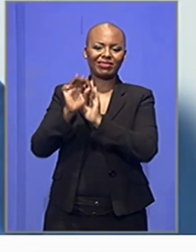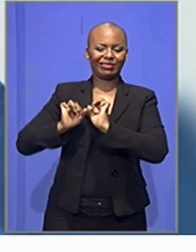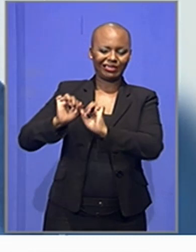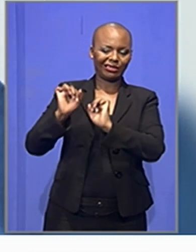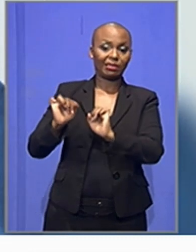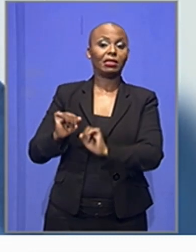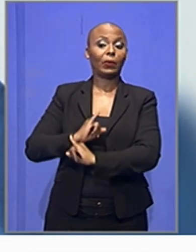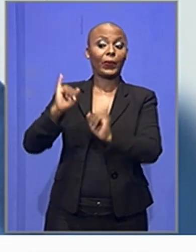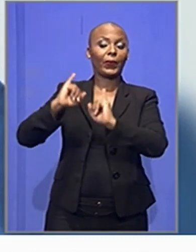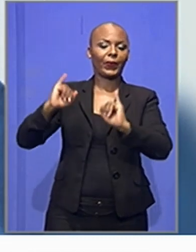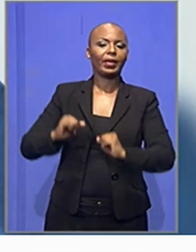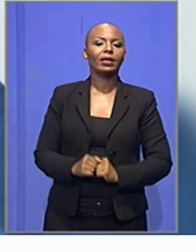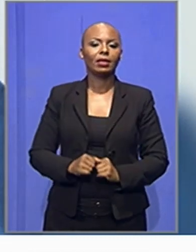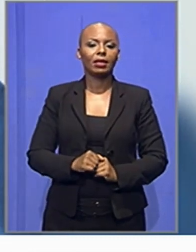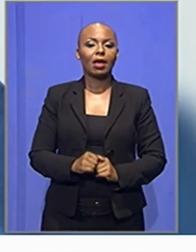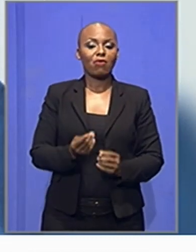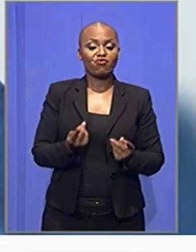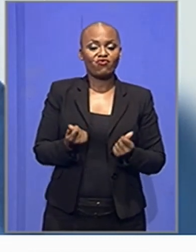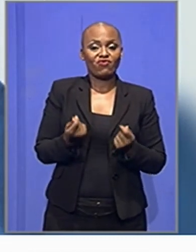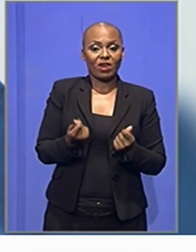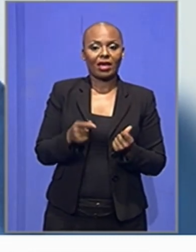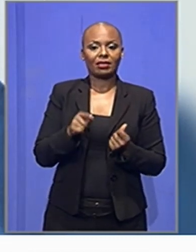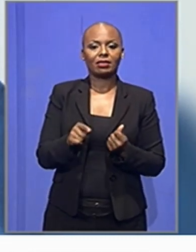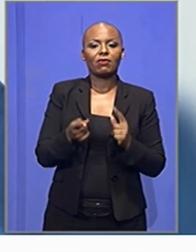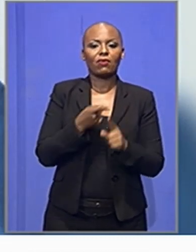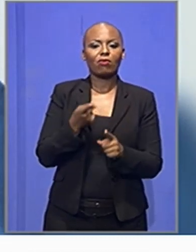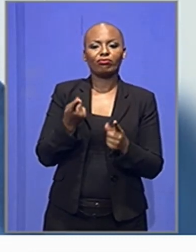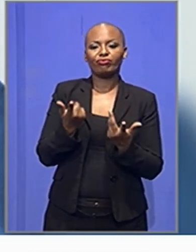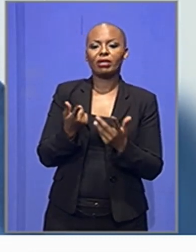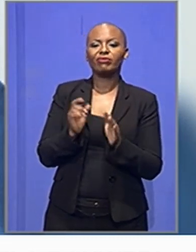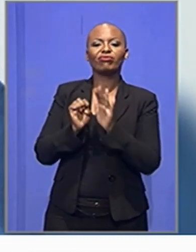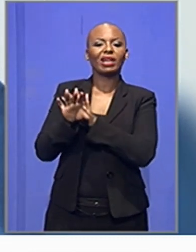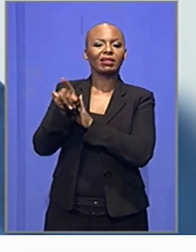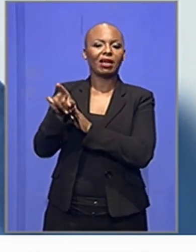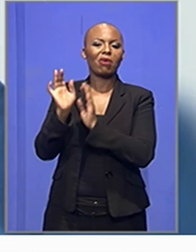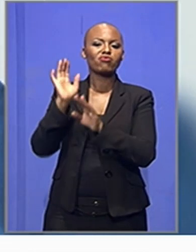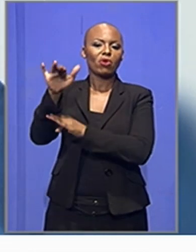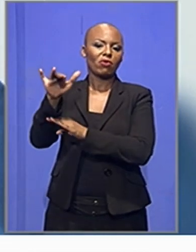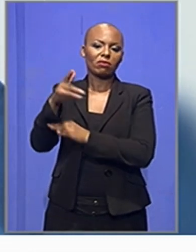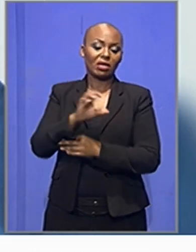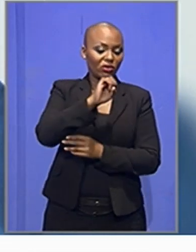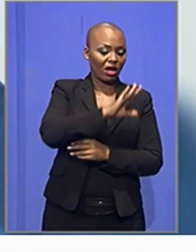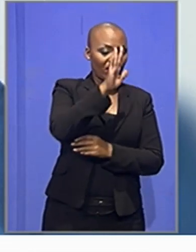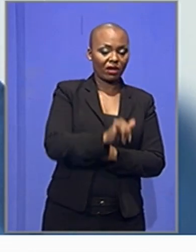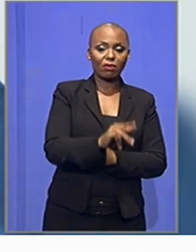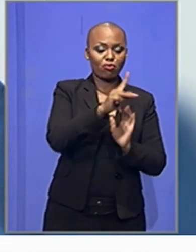the feed prices, it is coming from the global market and there's nothing that the South African producers can do about it.